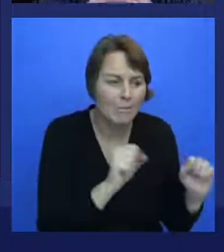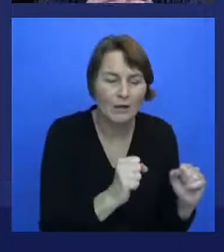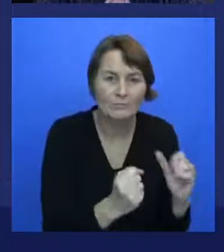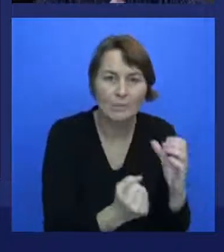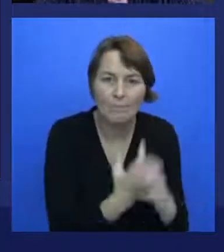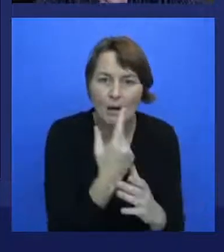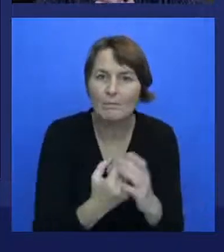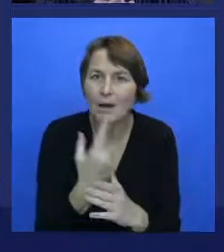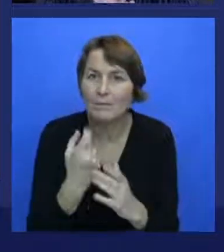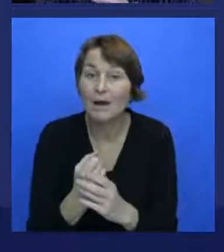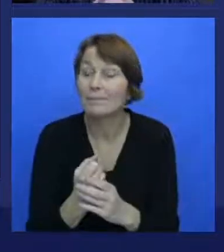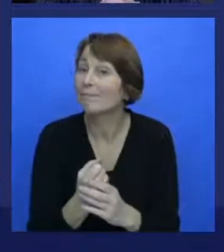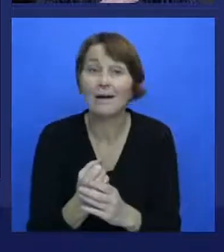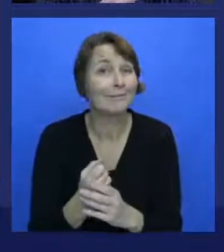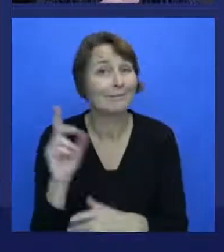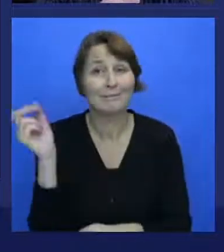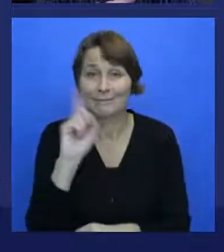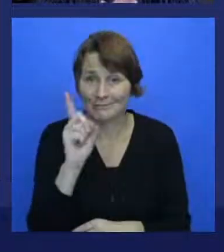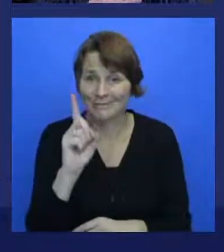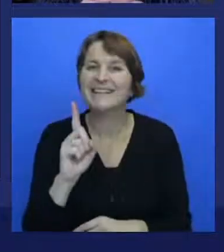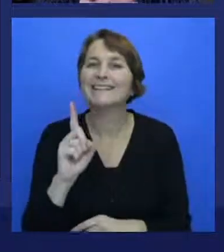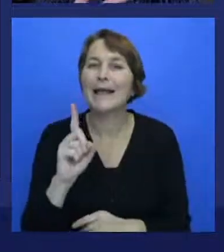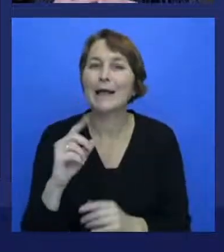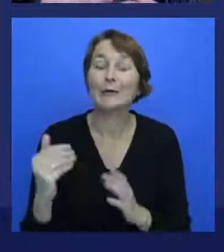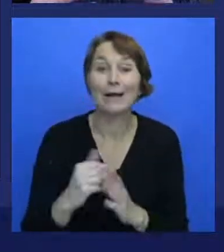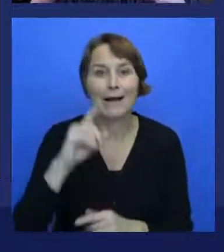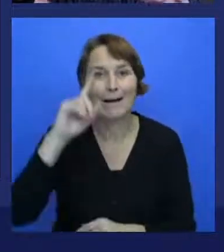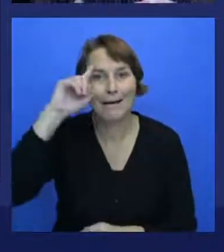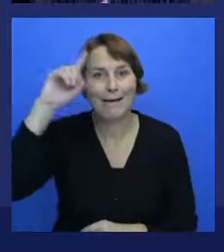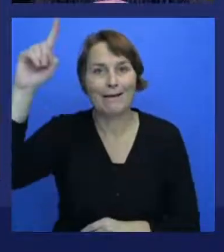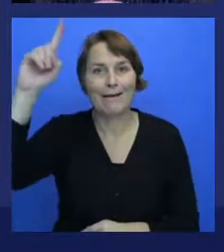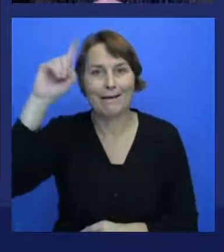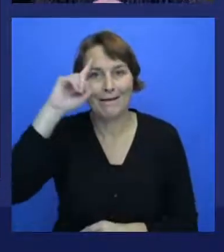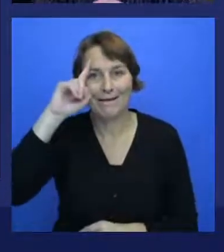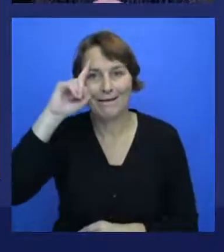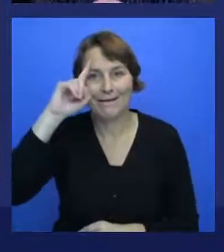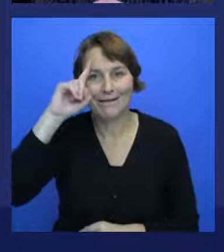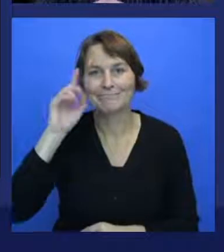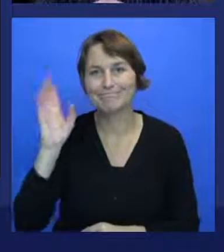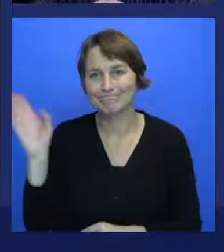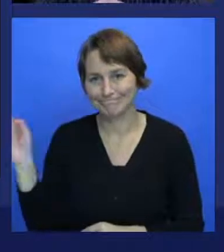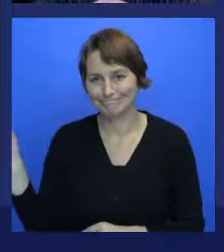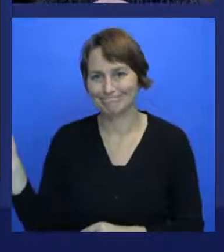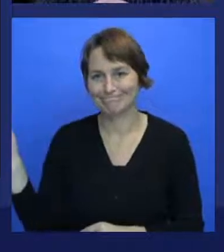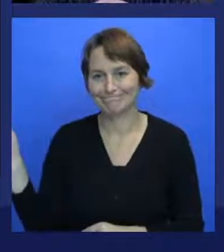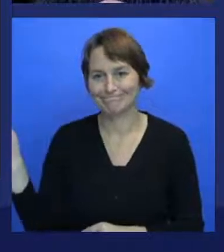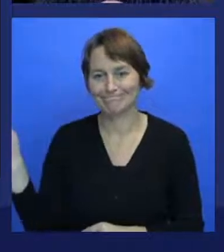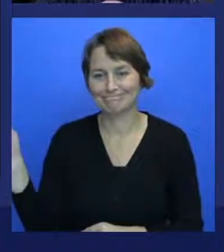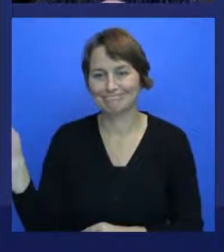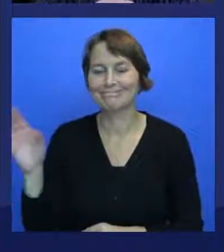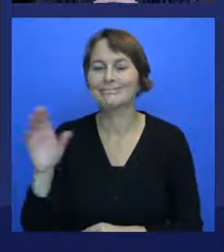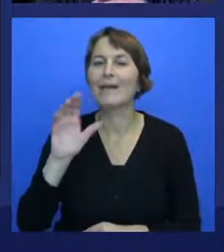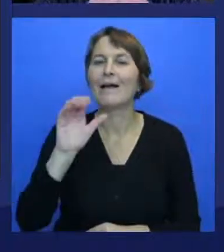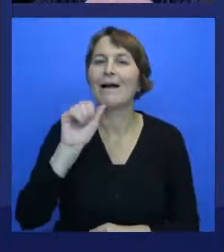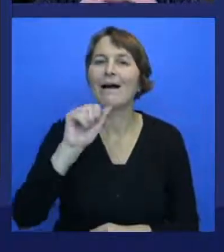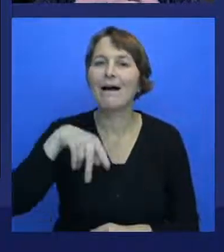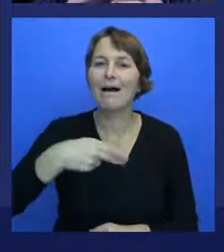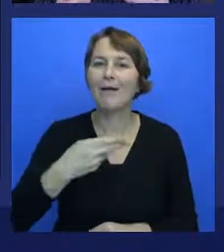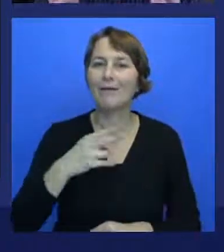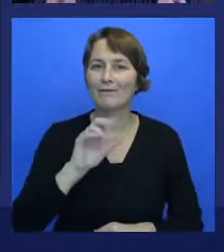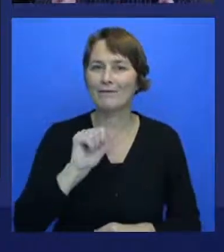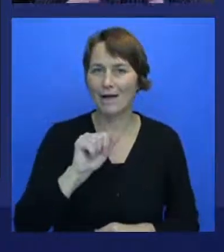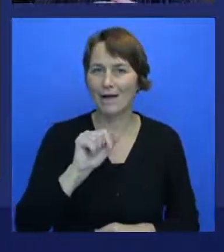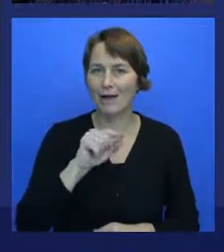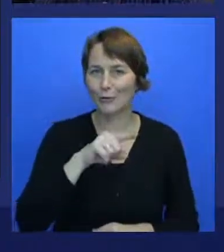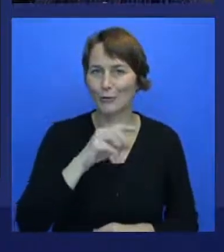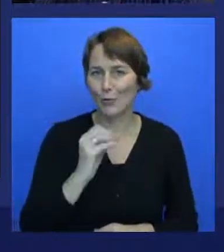folks took it on with AlphaGo in a neural net model, and they spent 2 years training that model, teaching it games. And so